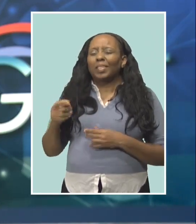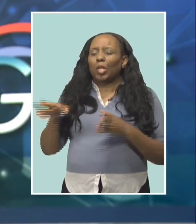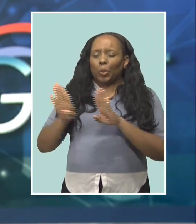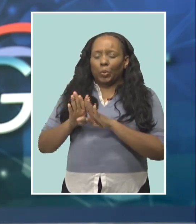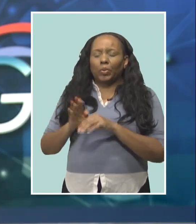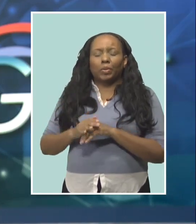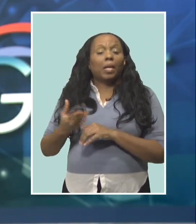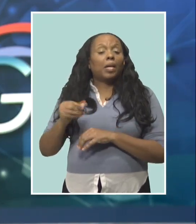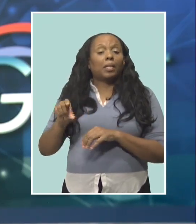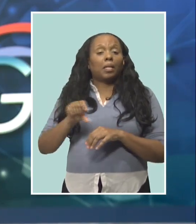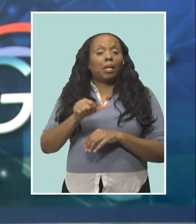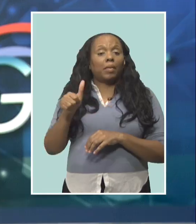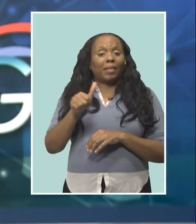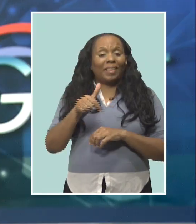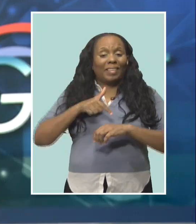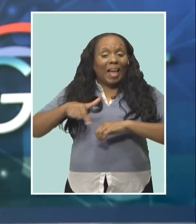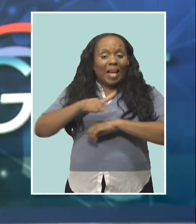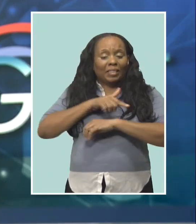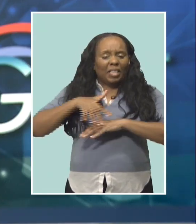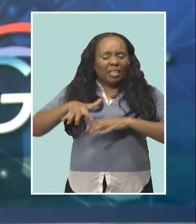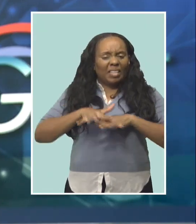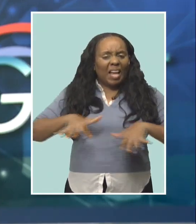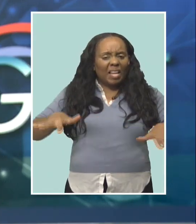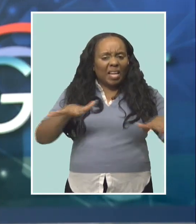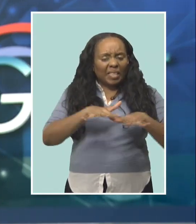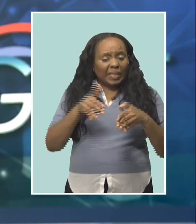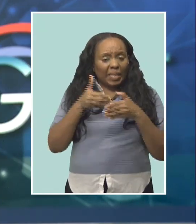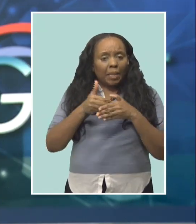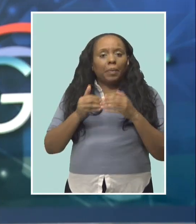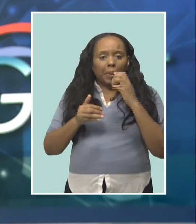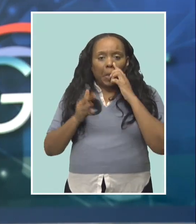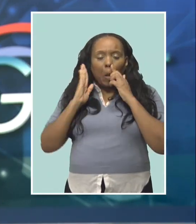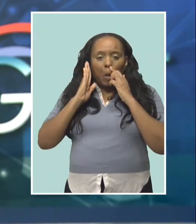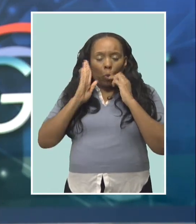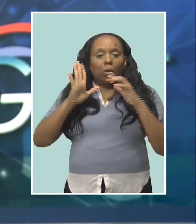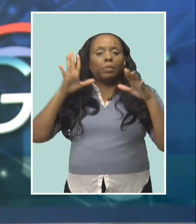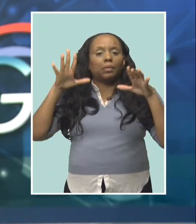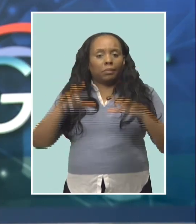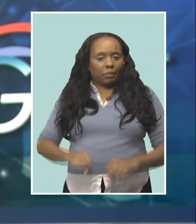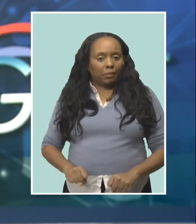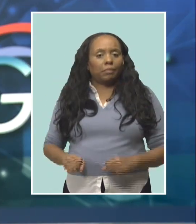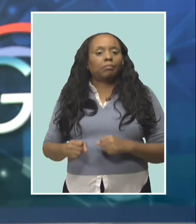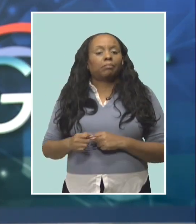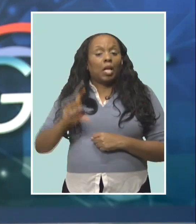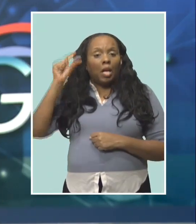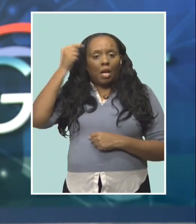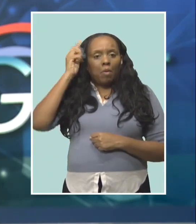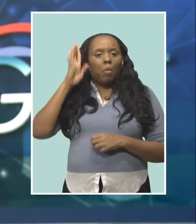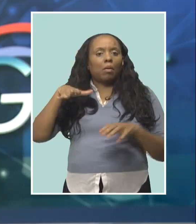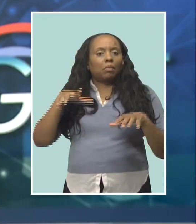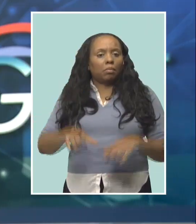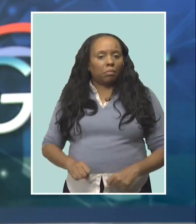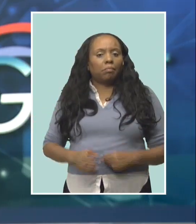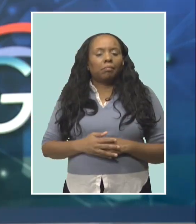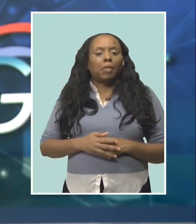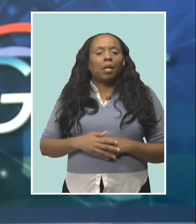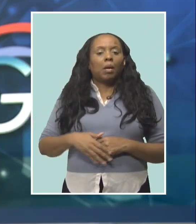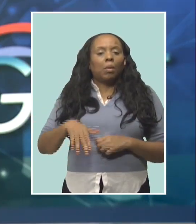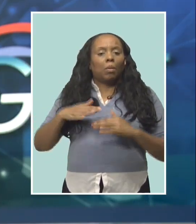purposes. Minister of Housing, Lands and Maintenance, Dwight Sutherland, says it is being undertaken through a private treaty.